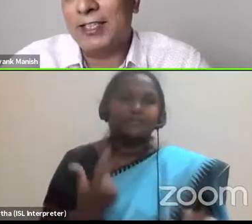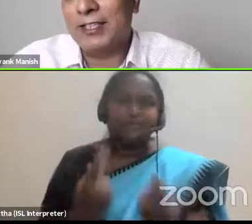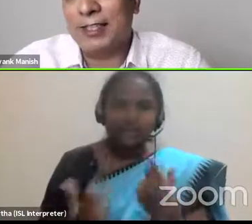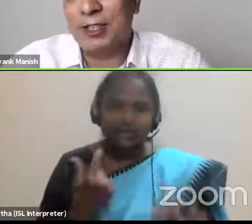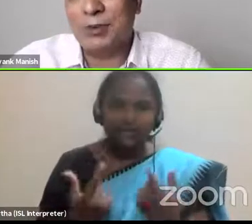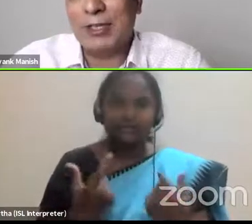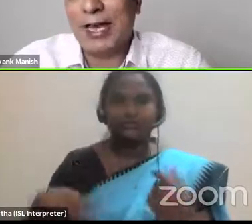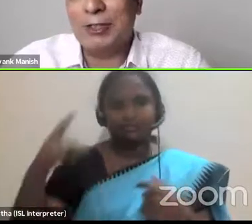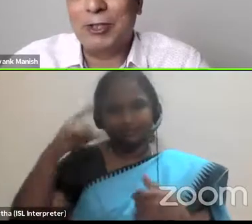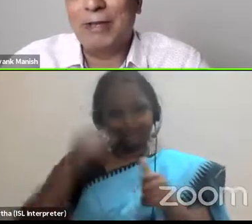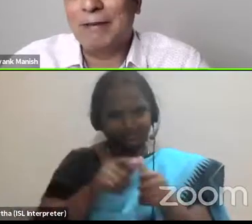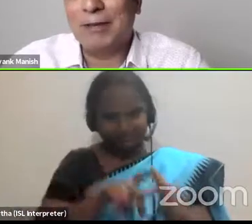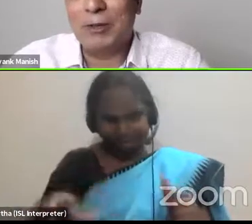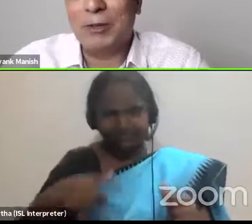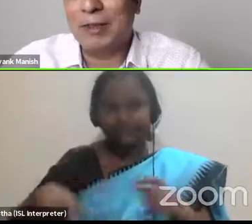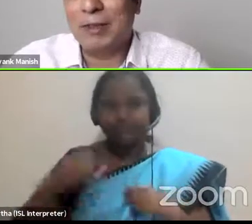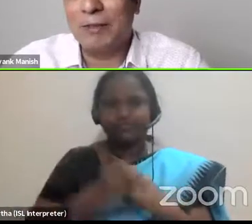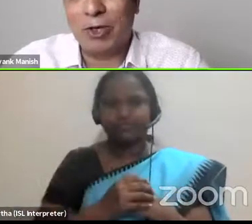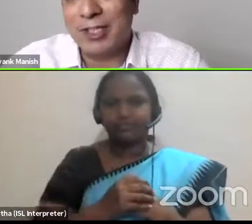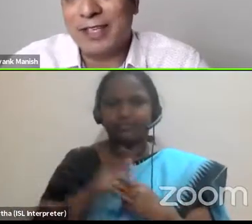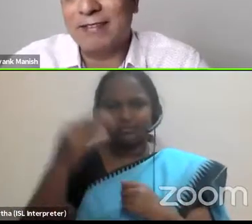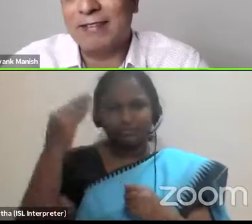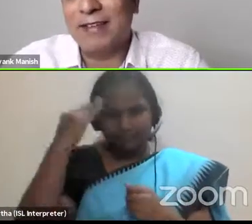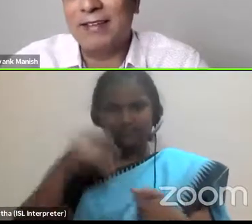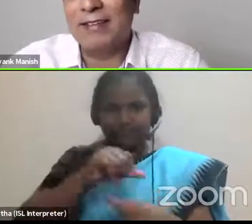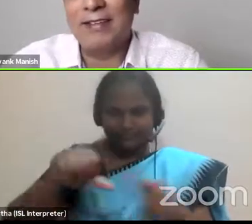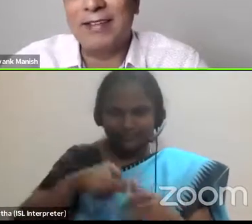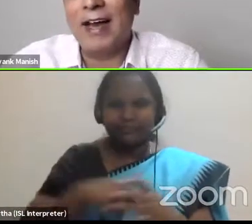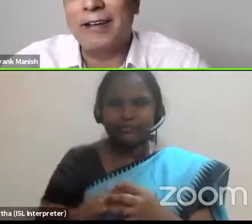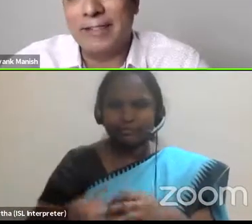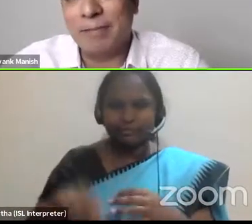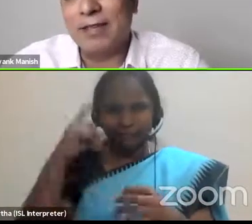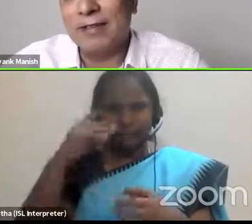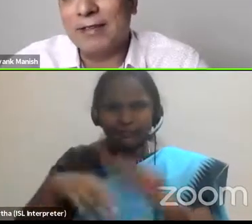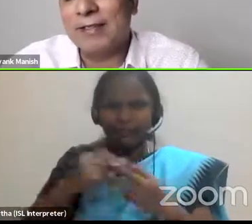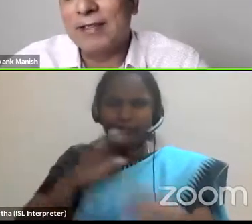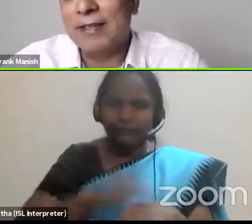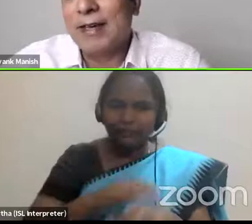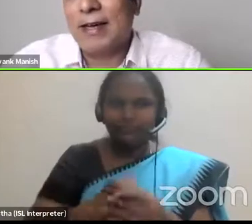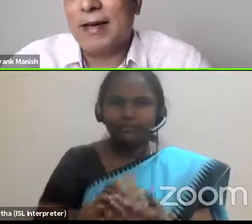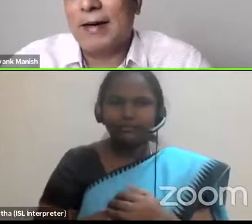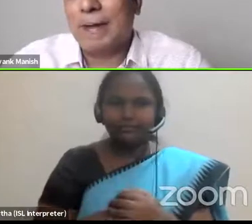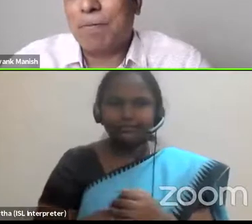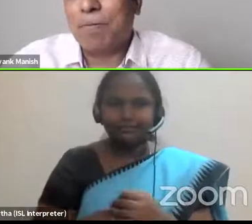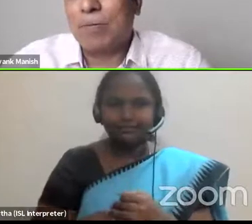at which Accenture was actually, processing the entire experience.